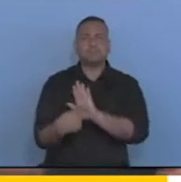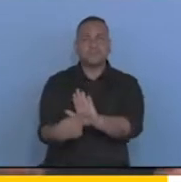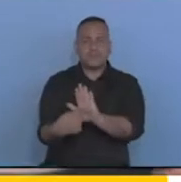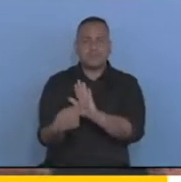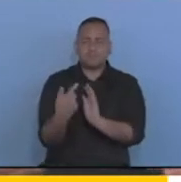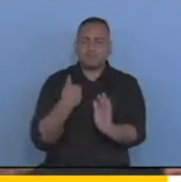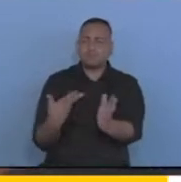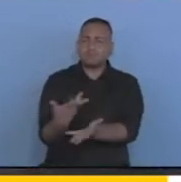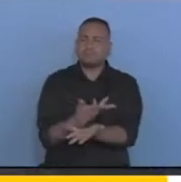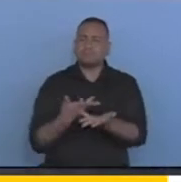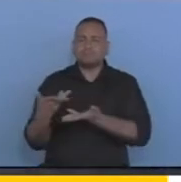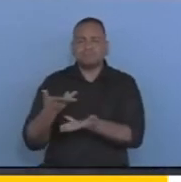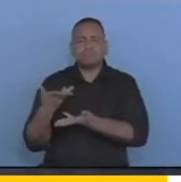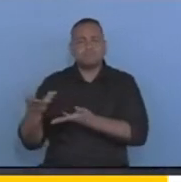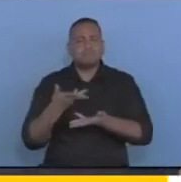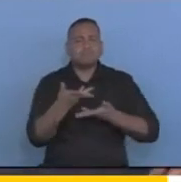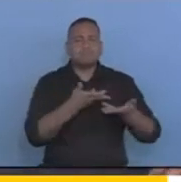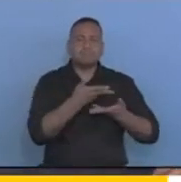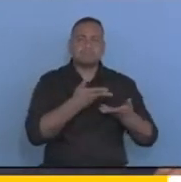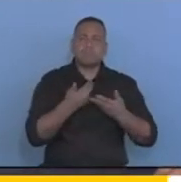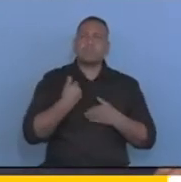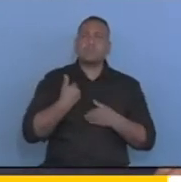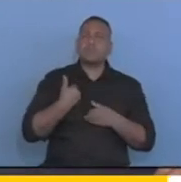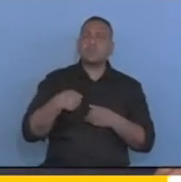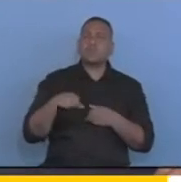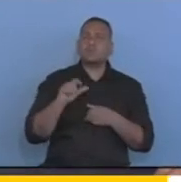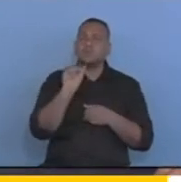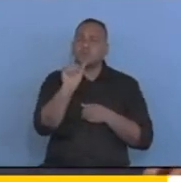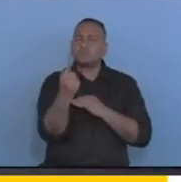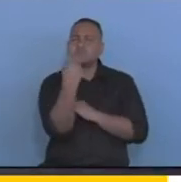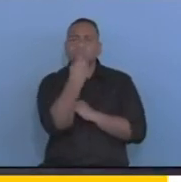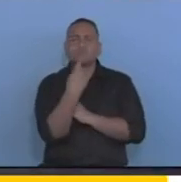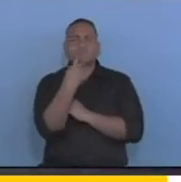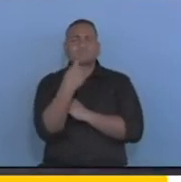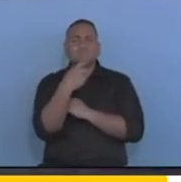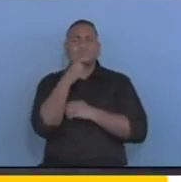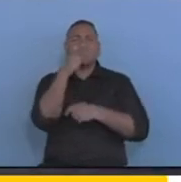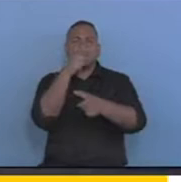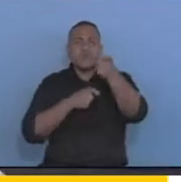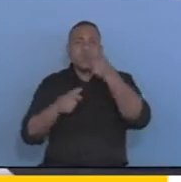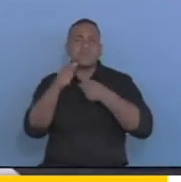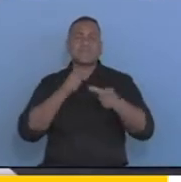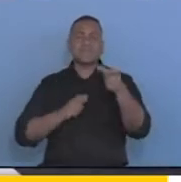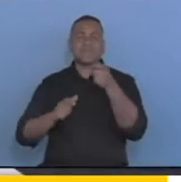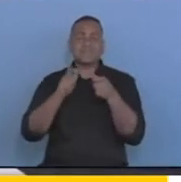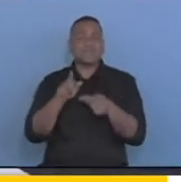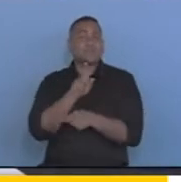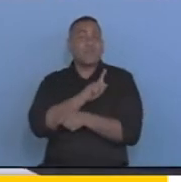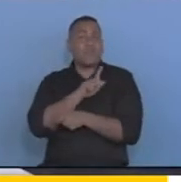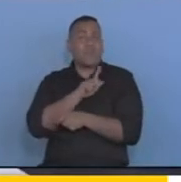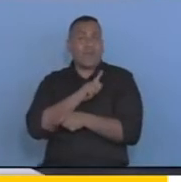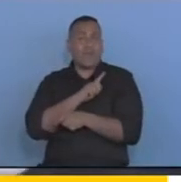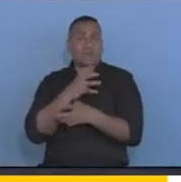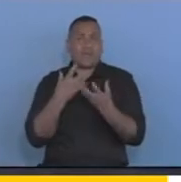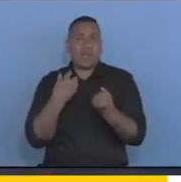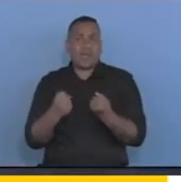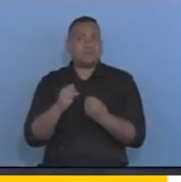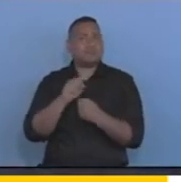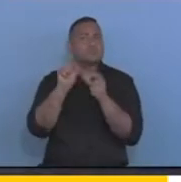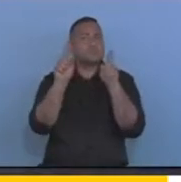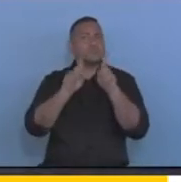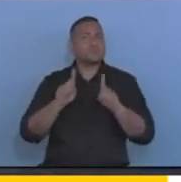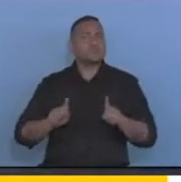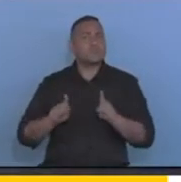your comments, and of course, you can send those through to us because we've got some special guests, and rightly, as you have put out, it